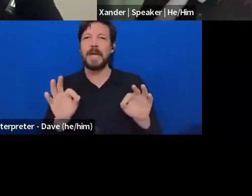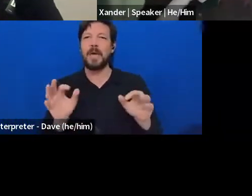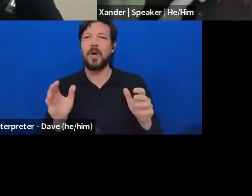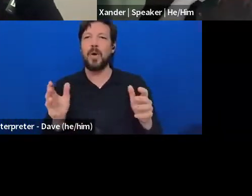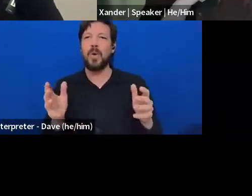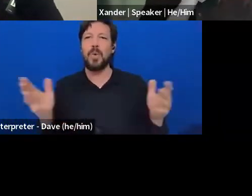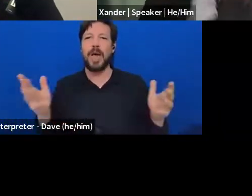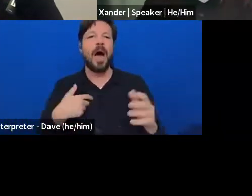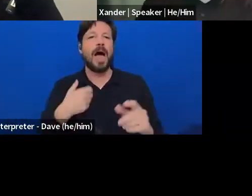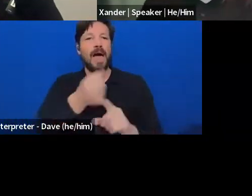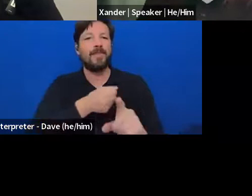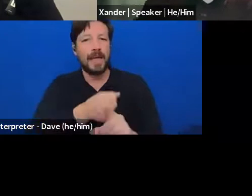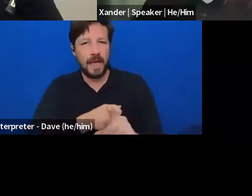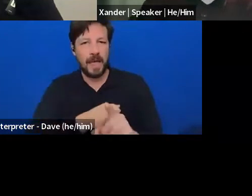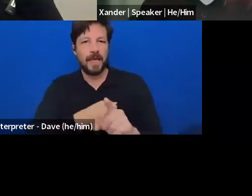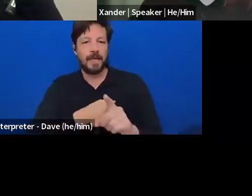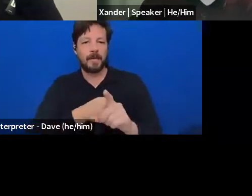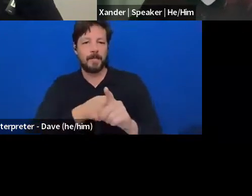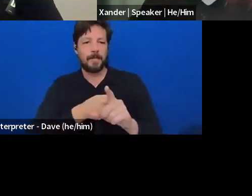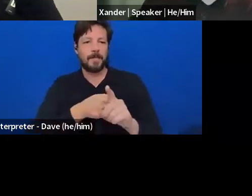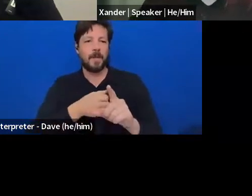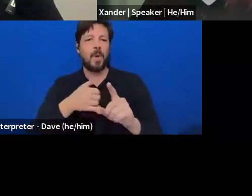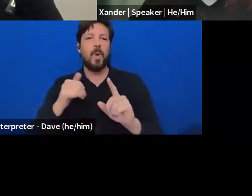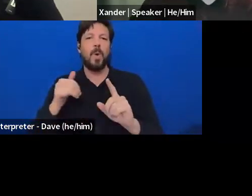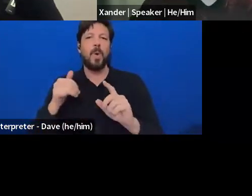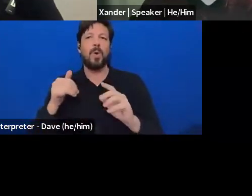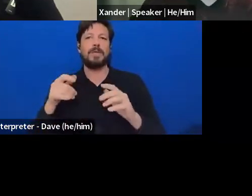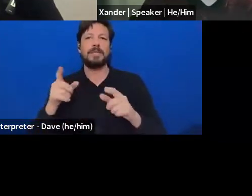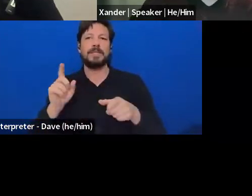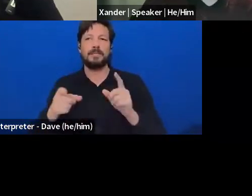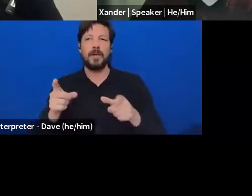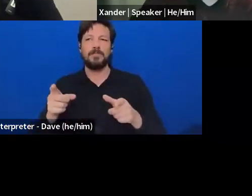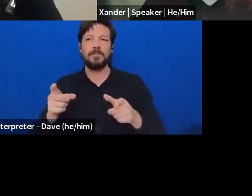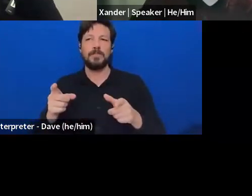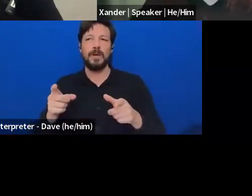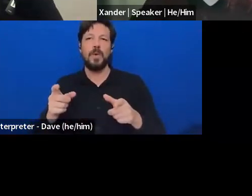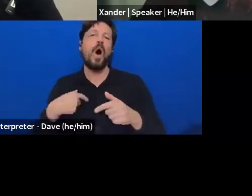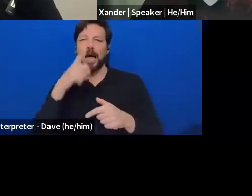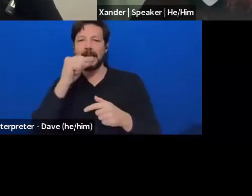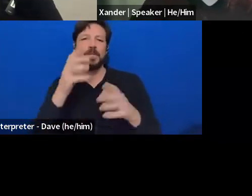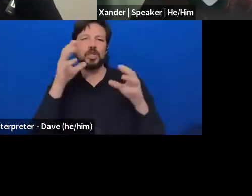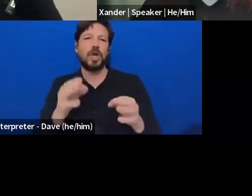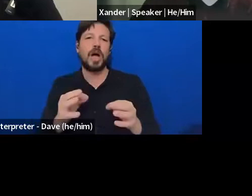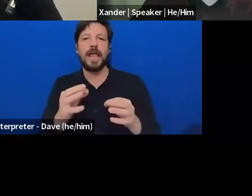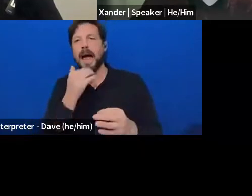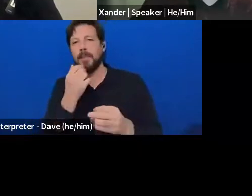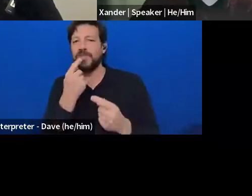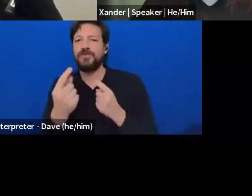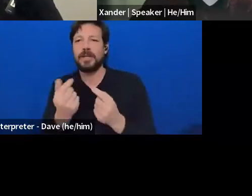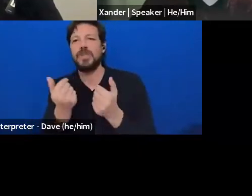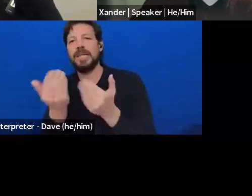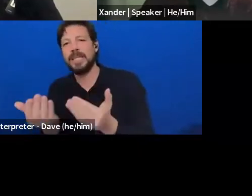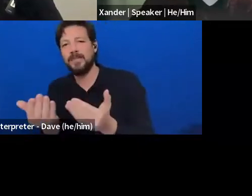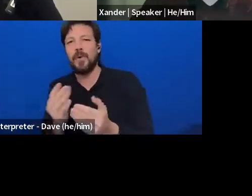for myself or let other people know as much information as I want them to know. And whether I tell them I